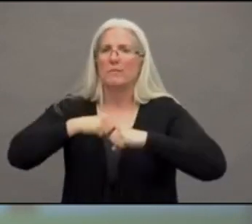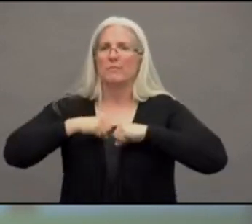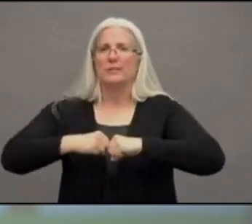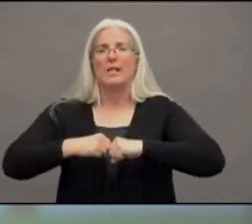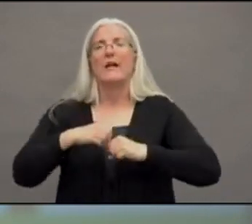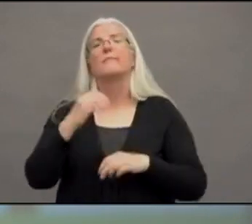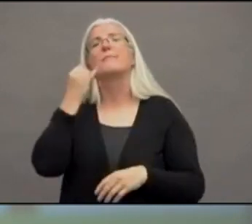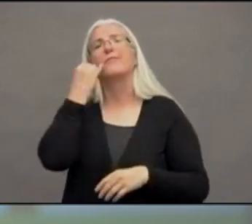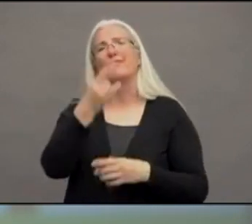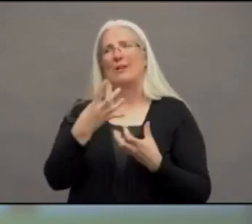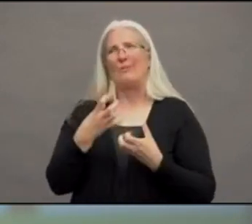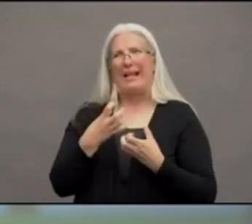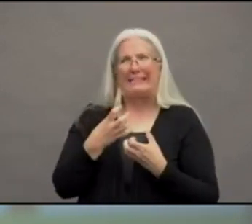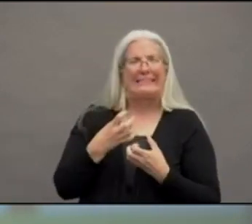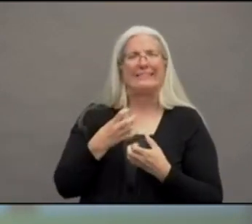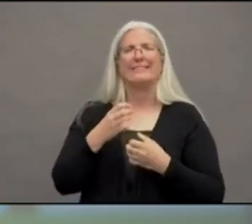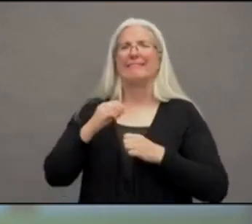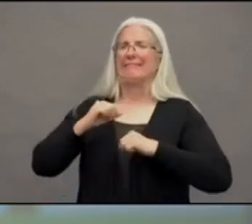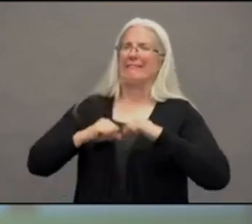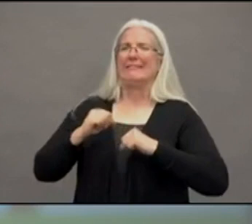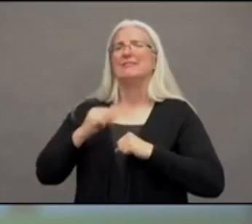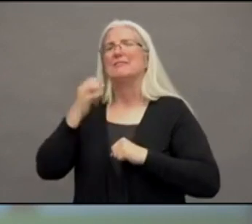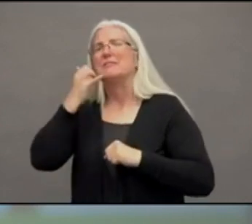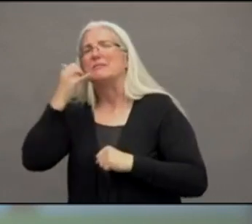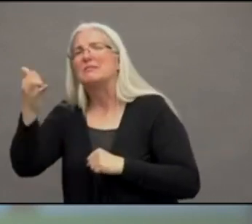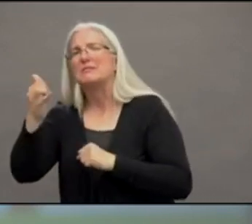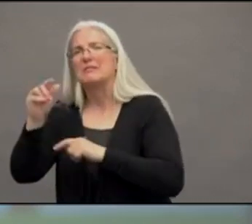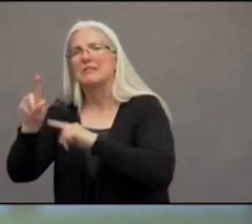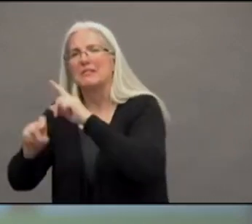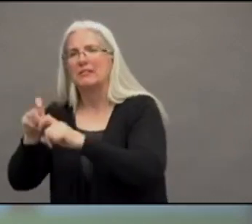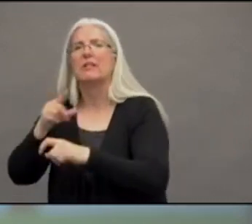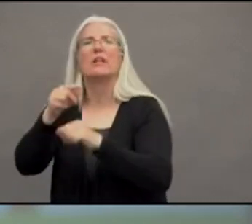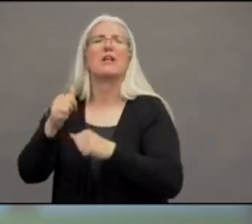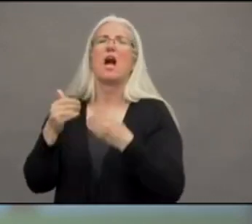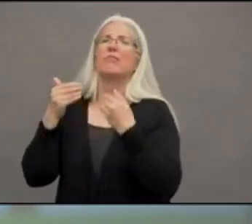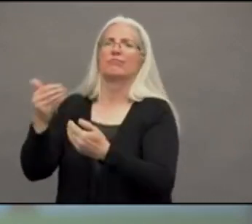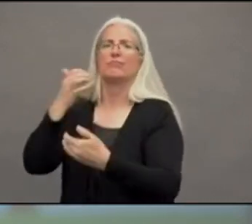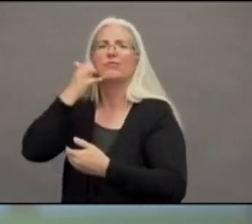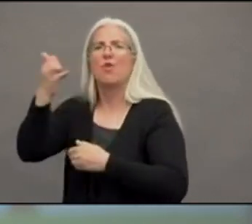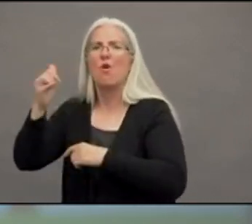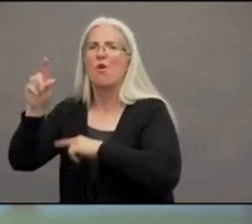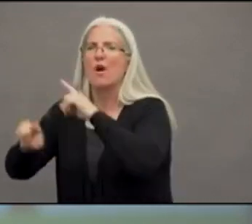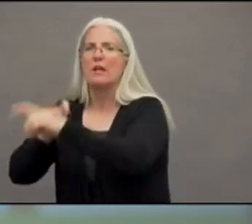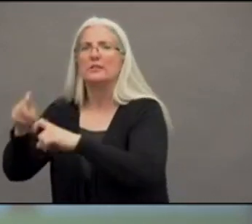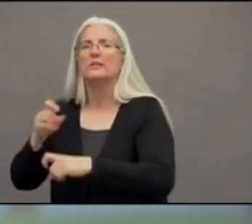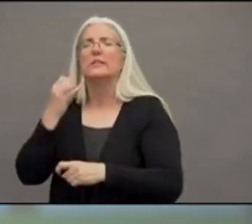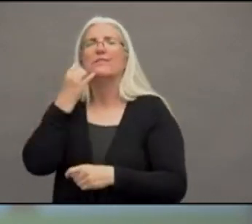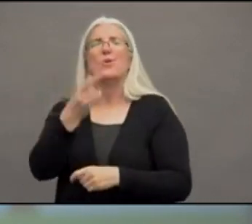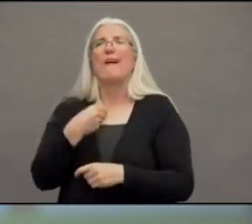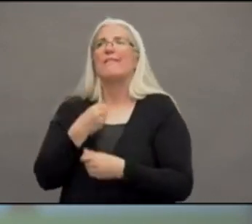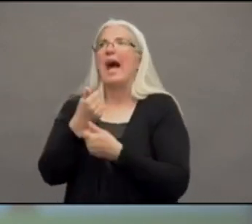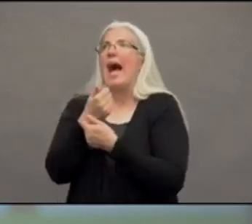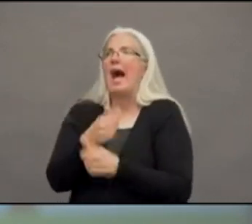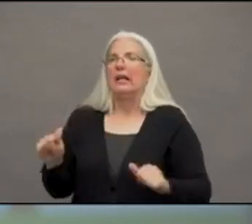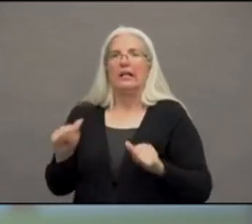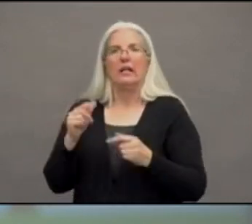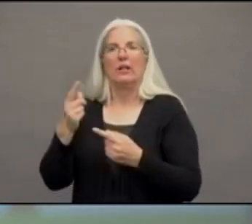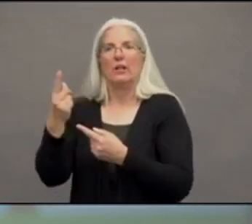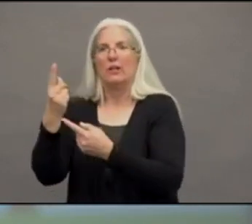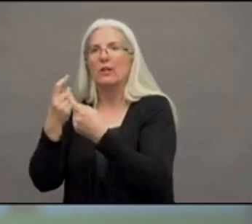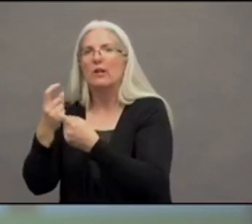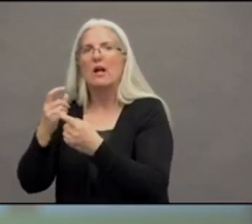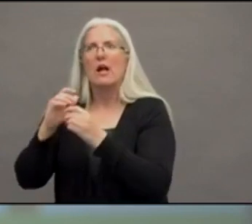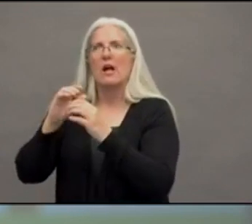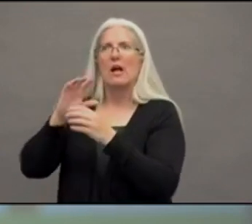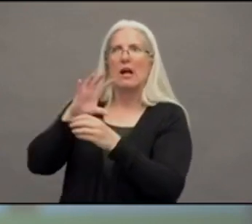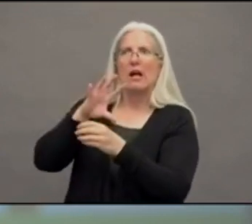about who to count, feel free to reach out to us. If you have any questions about whether or not you participated, do